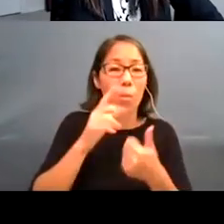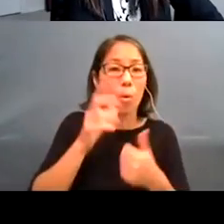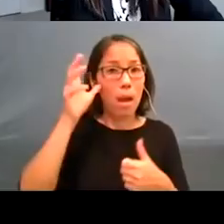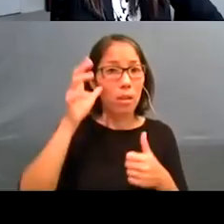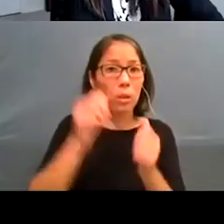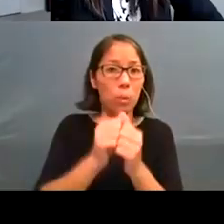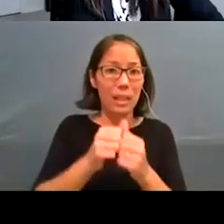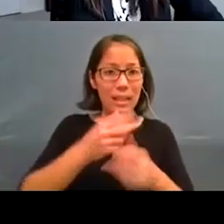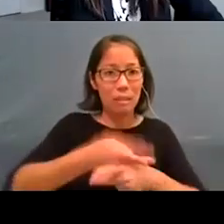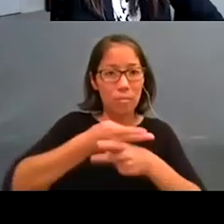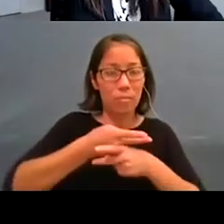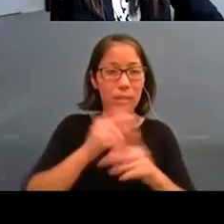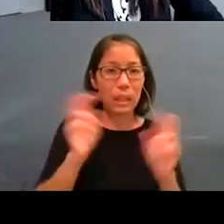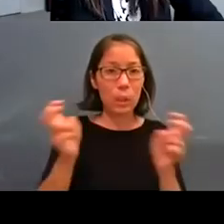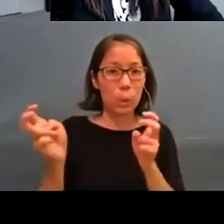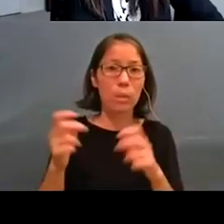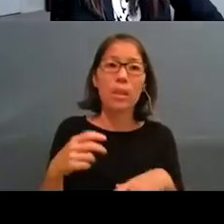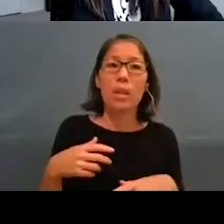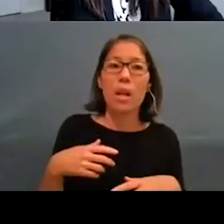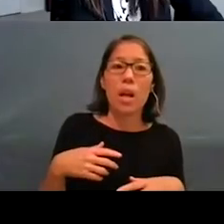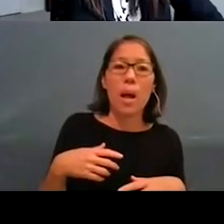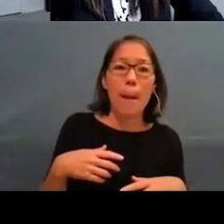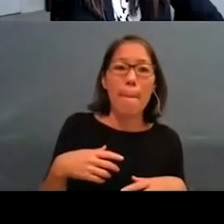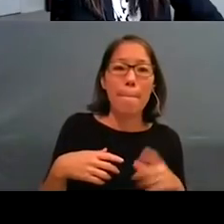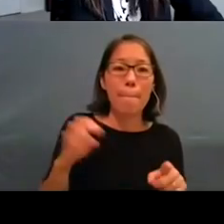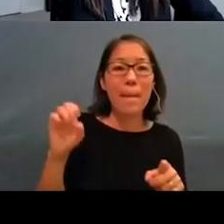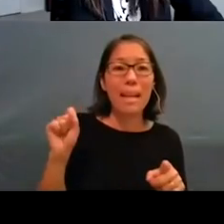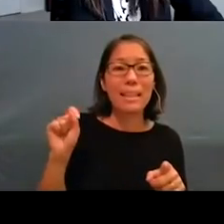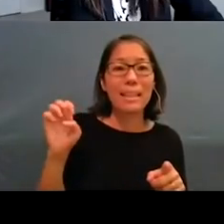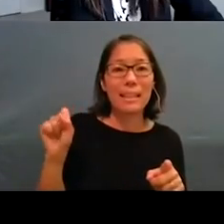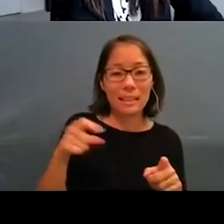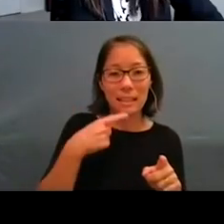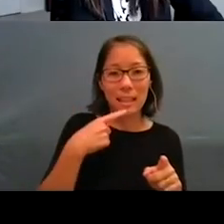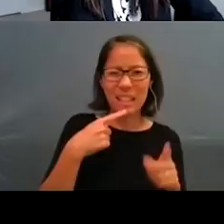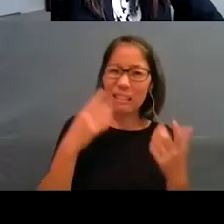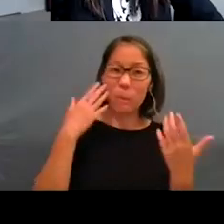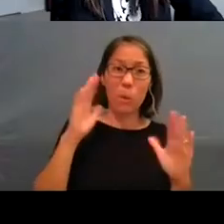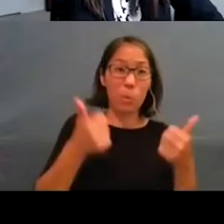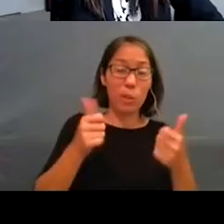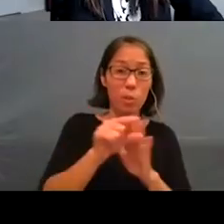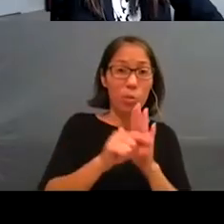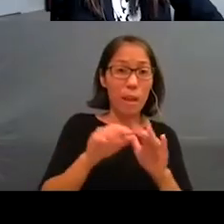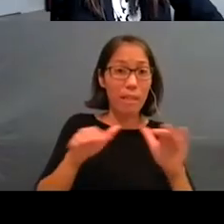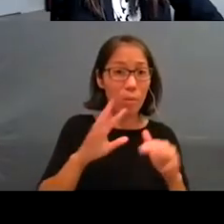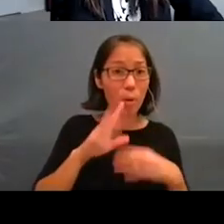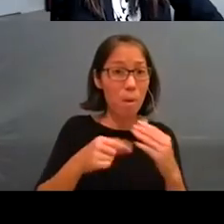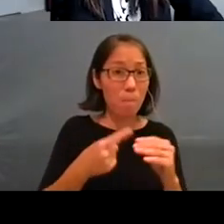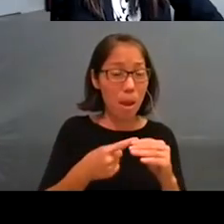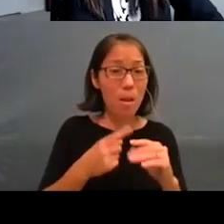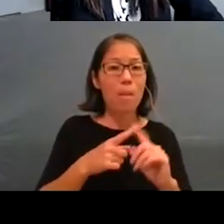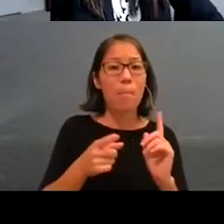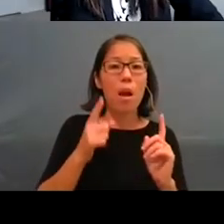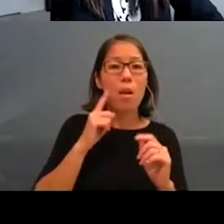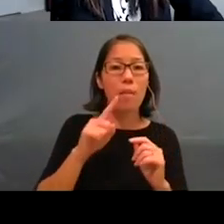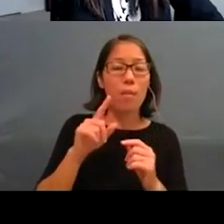Well, not knowing the grade level that we're speaking of, for the secondary students, for middle through high school, those breaks in between are